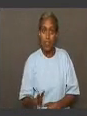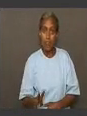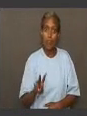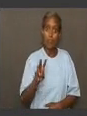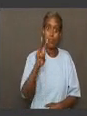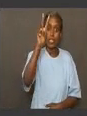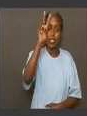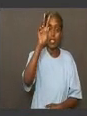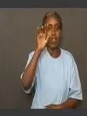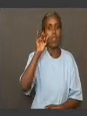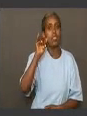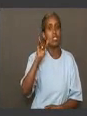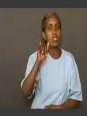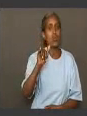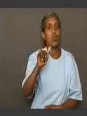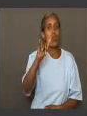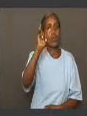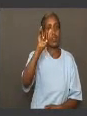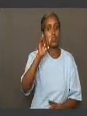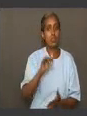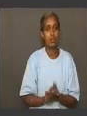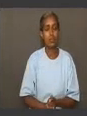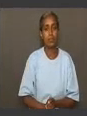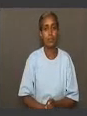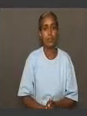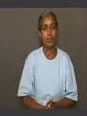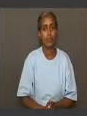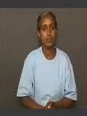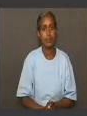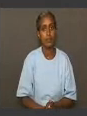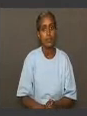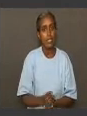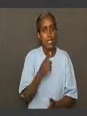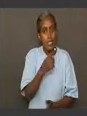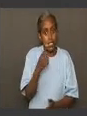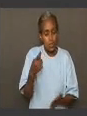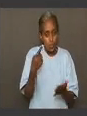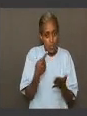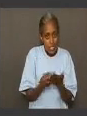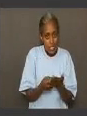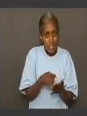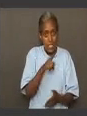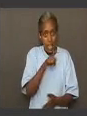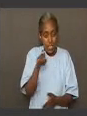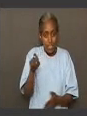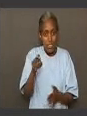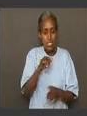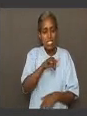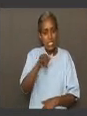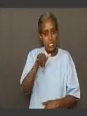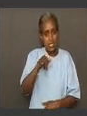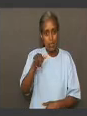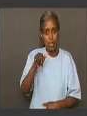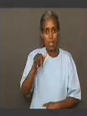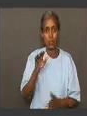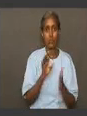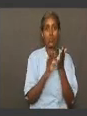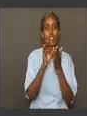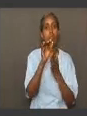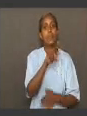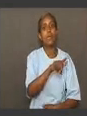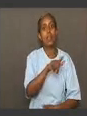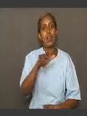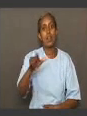line called the y-axis. Each of these axes is similar to a number